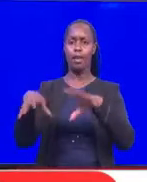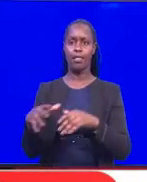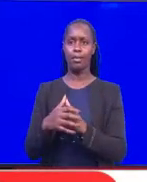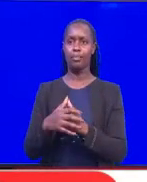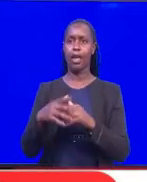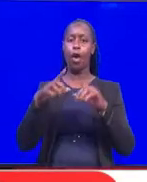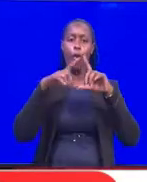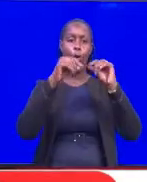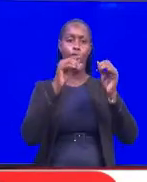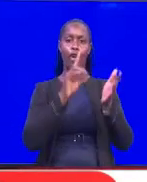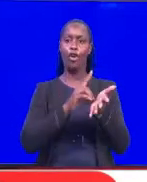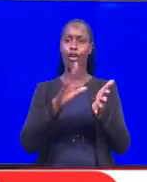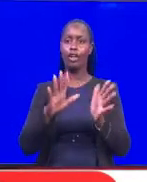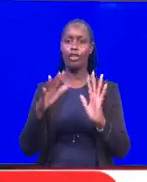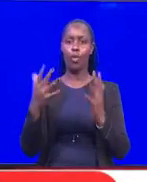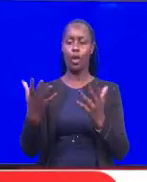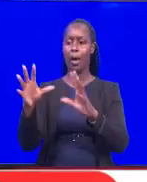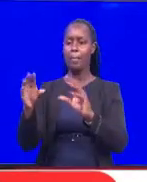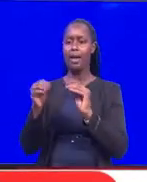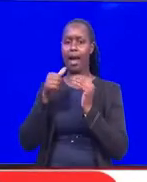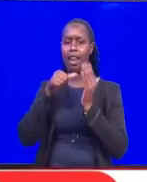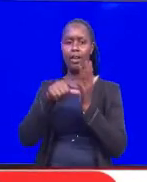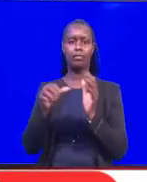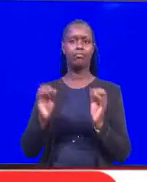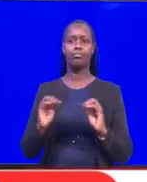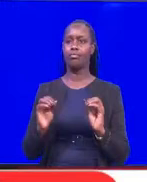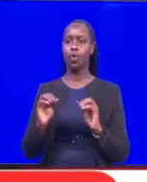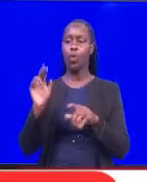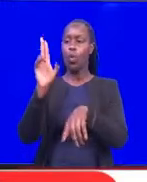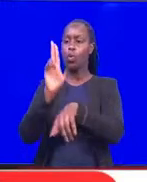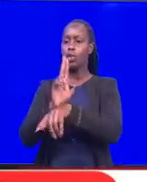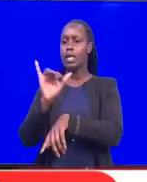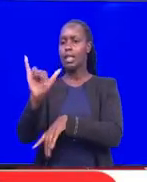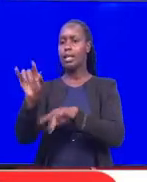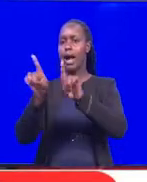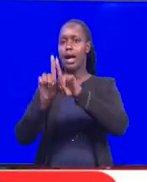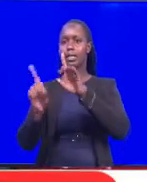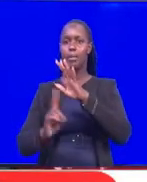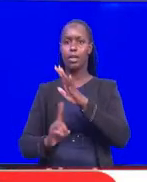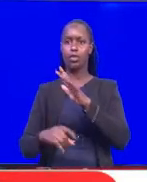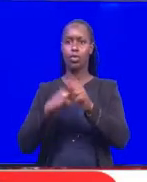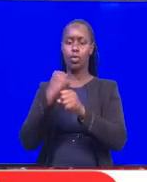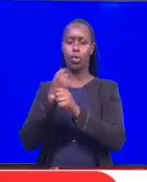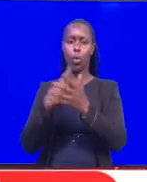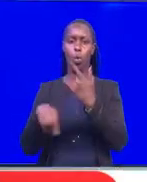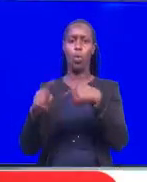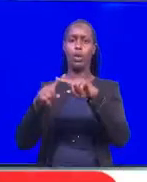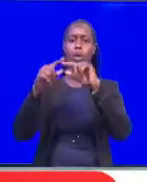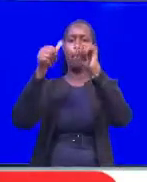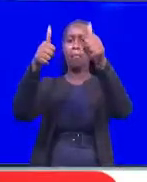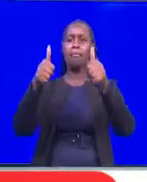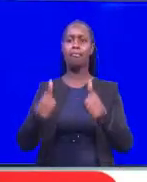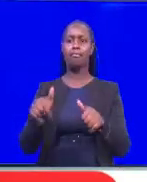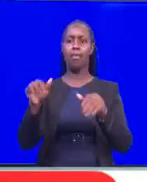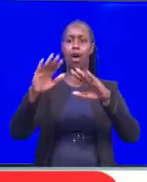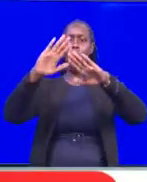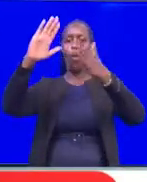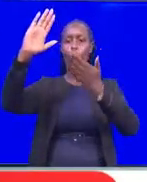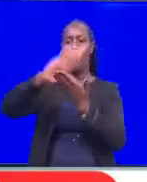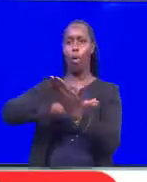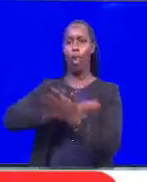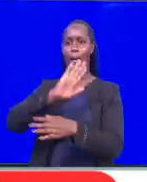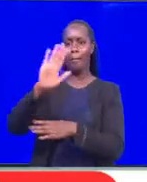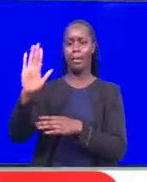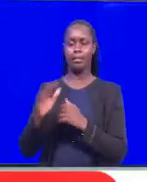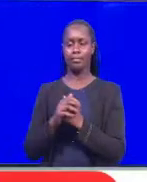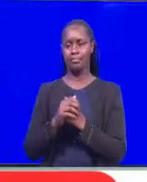any absurd letters. They can use that as the ministries to probably plaster their walls with those letters. Principal Secretary for